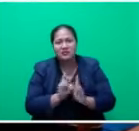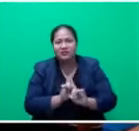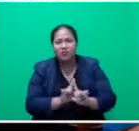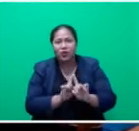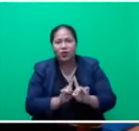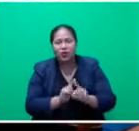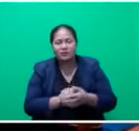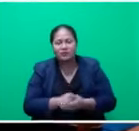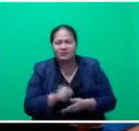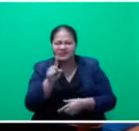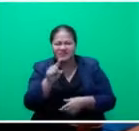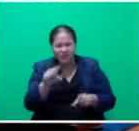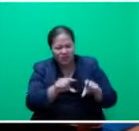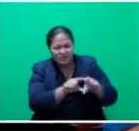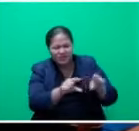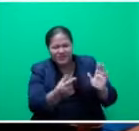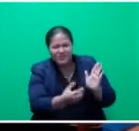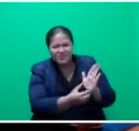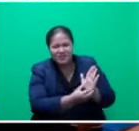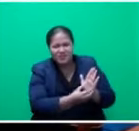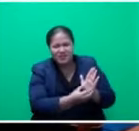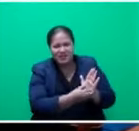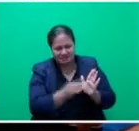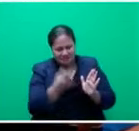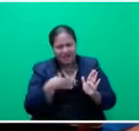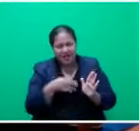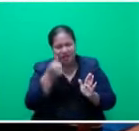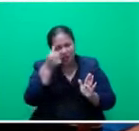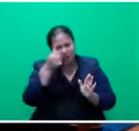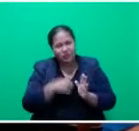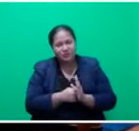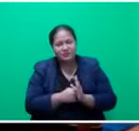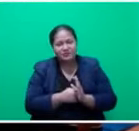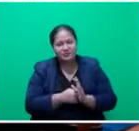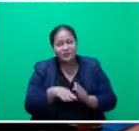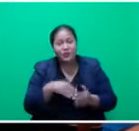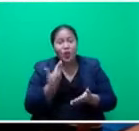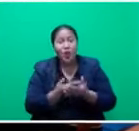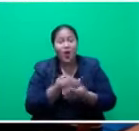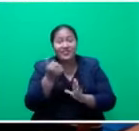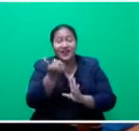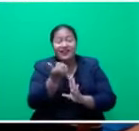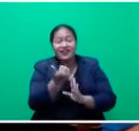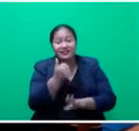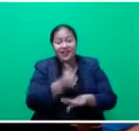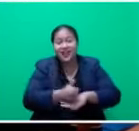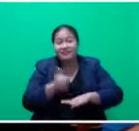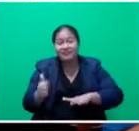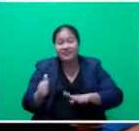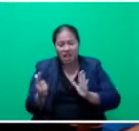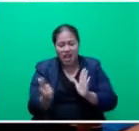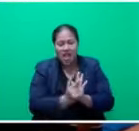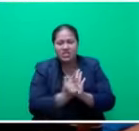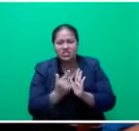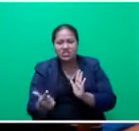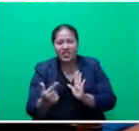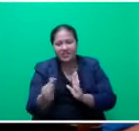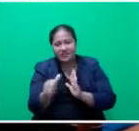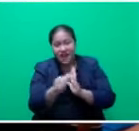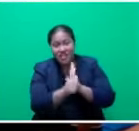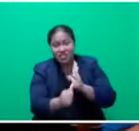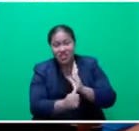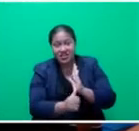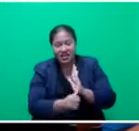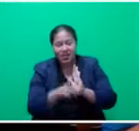paragraph, and I repeat, one paragraph, on the government's legislative agenda for the year. There will be an